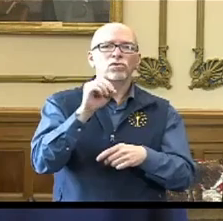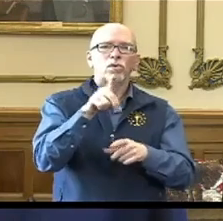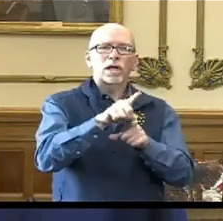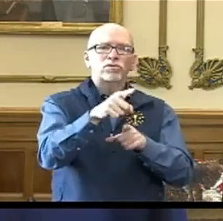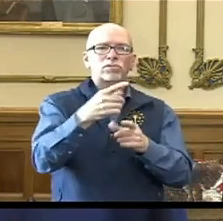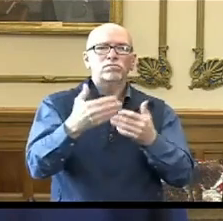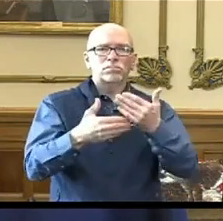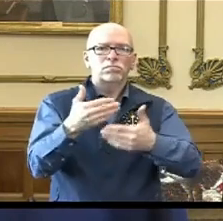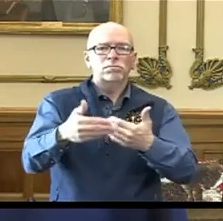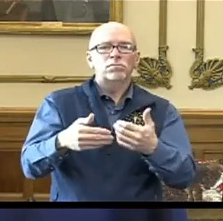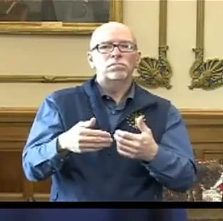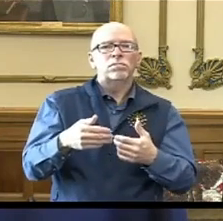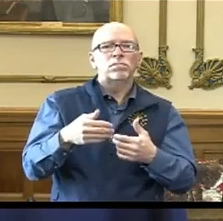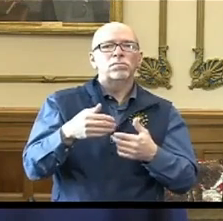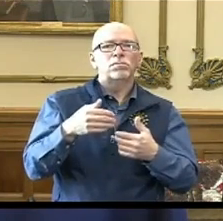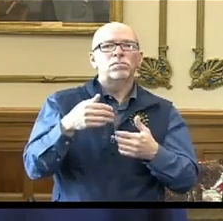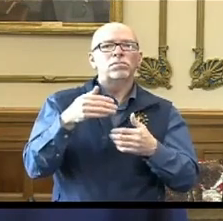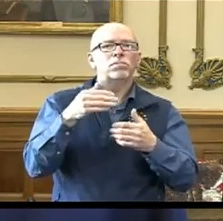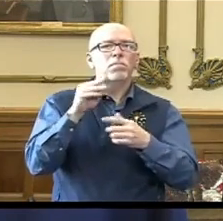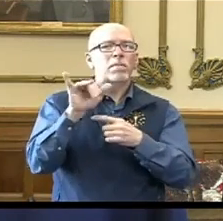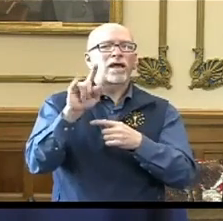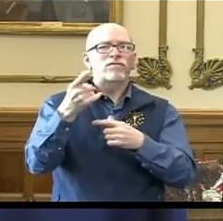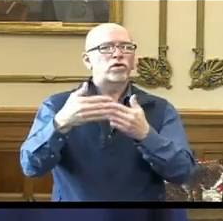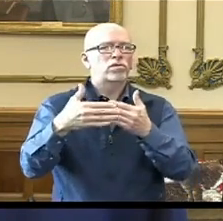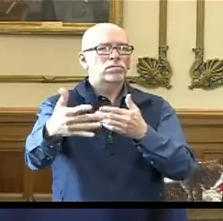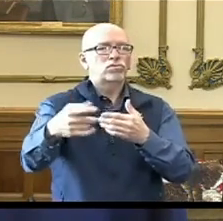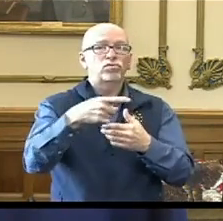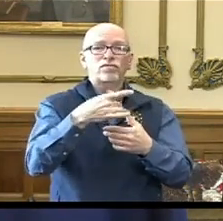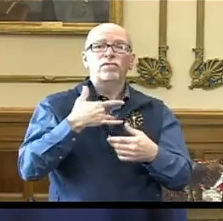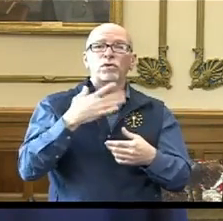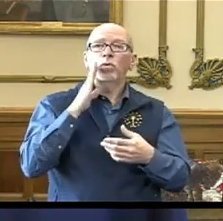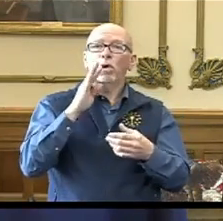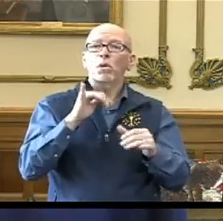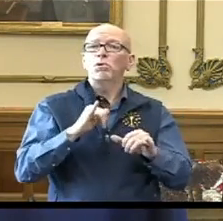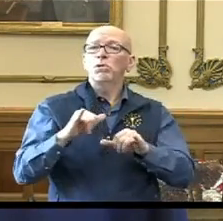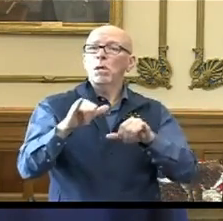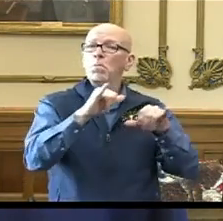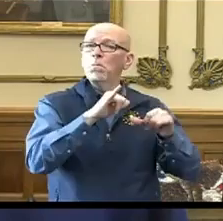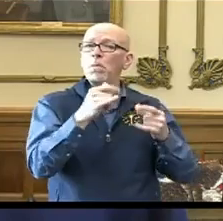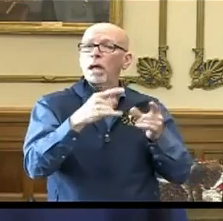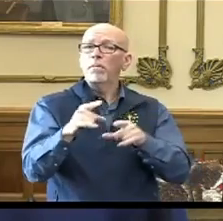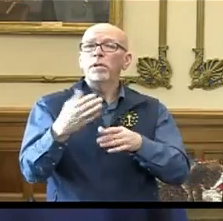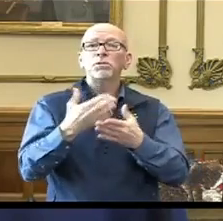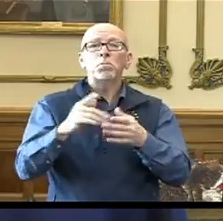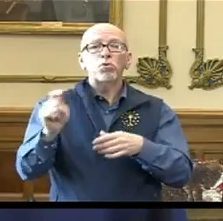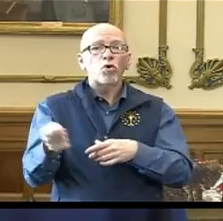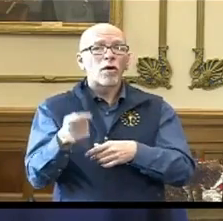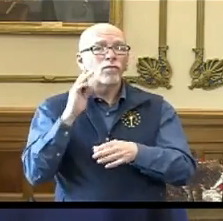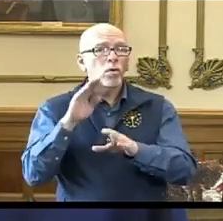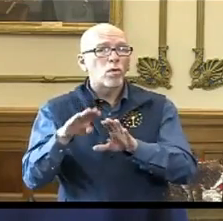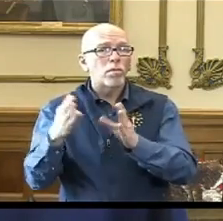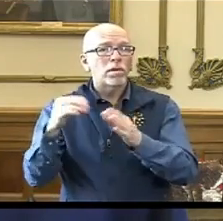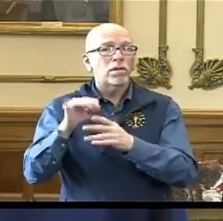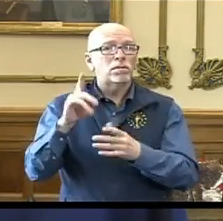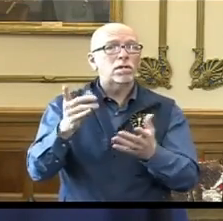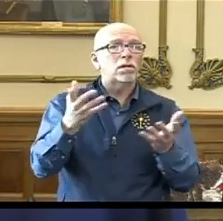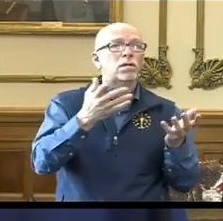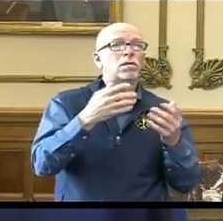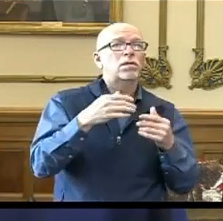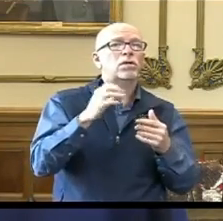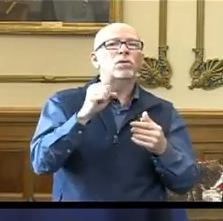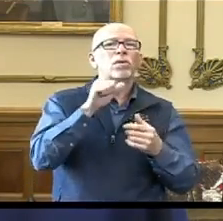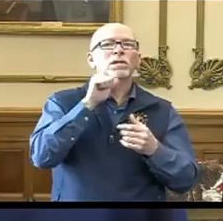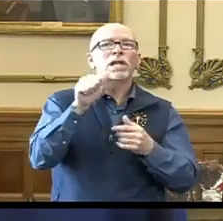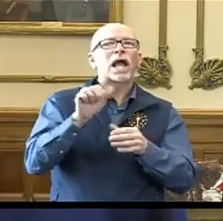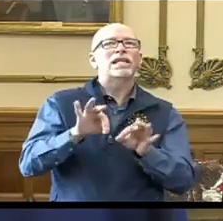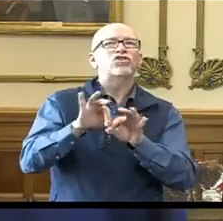forward, looking past May 1st, do you see some of those same things happening? Maybe some of the golf courses opening up in Indiana, some of those